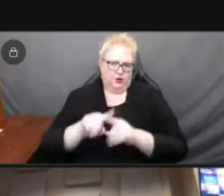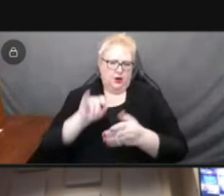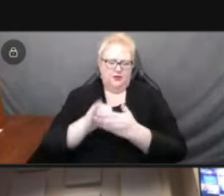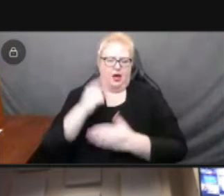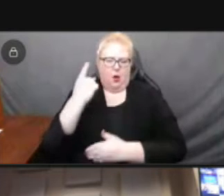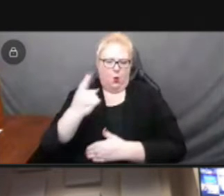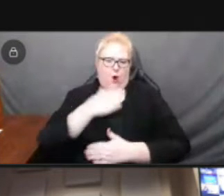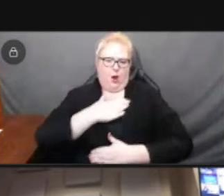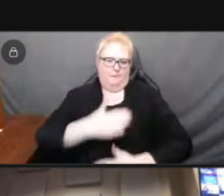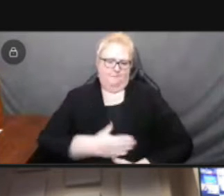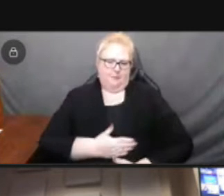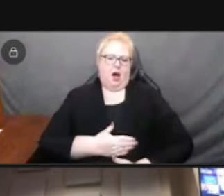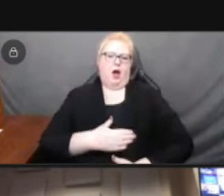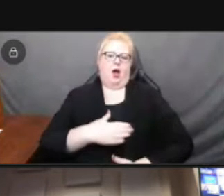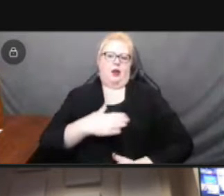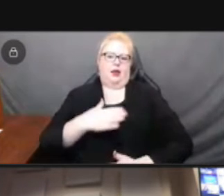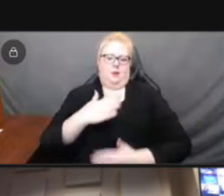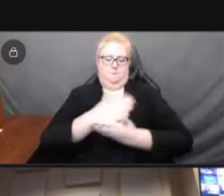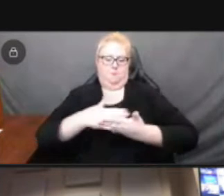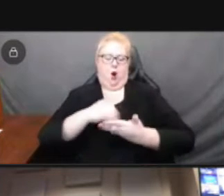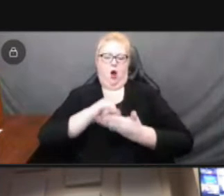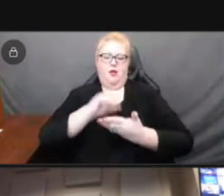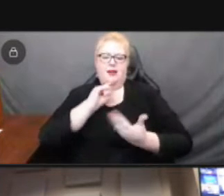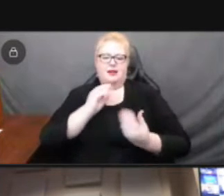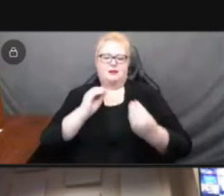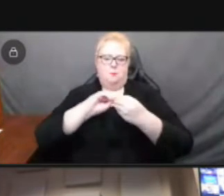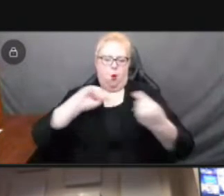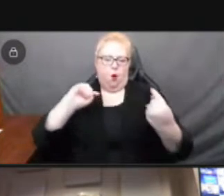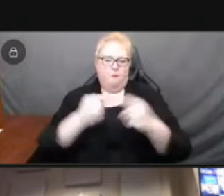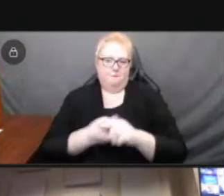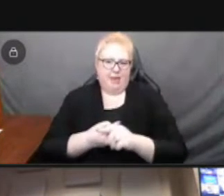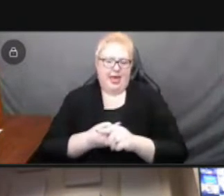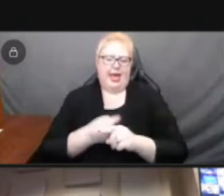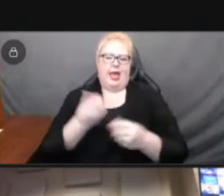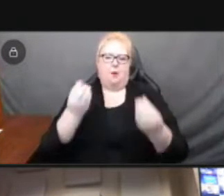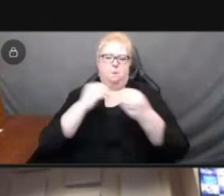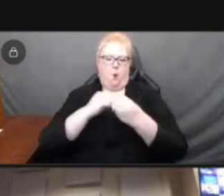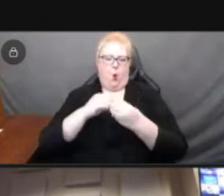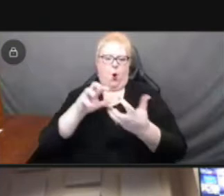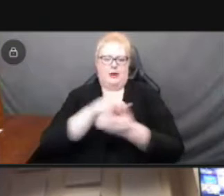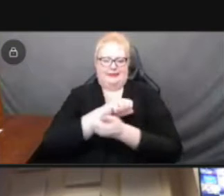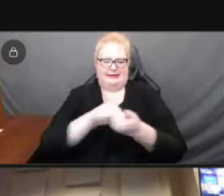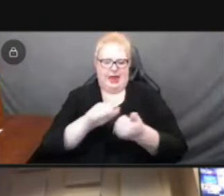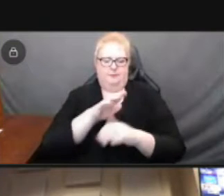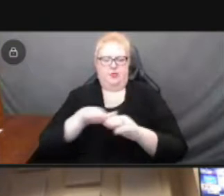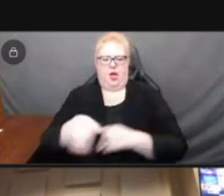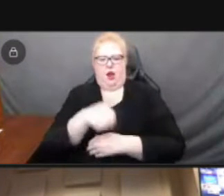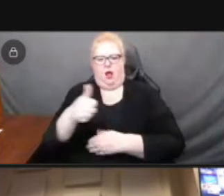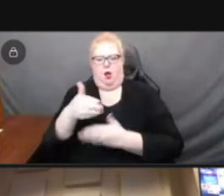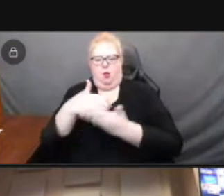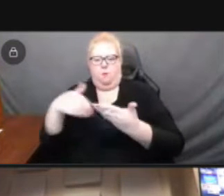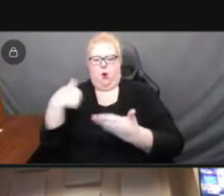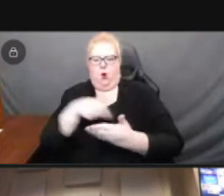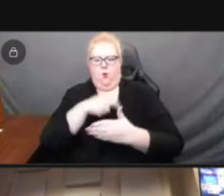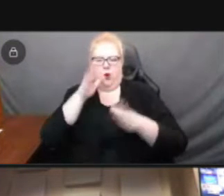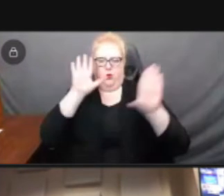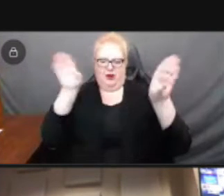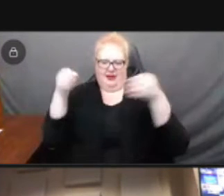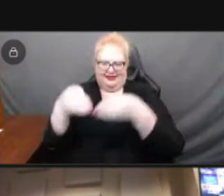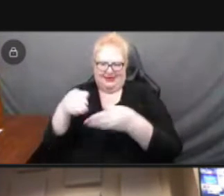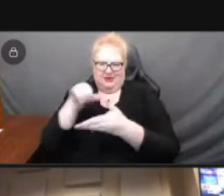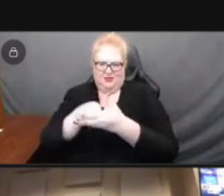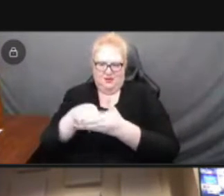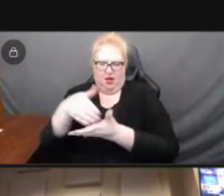more pain or has more severity of pain and or damage than the other part, we would pay attention to that part rather than